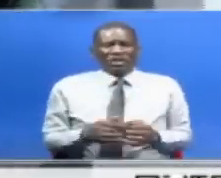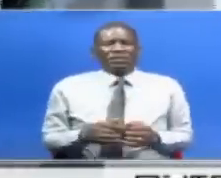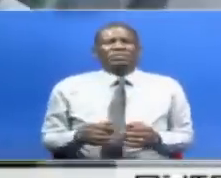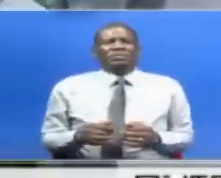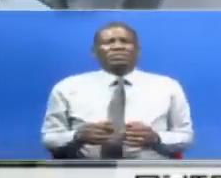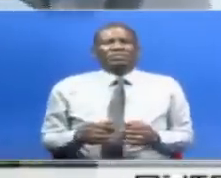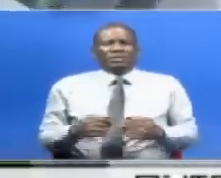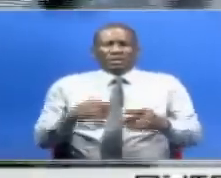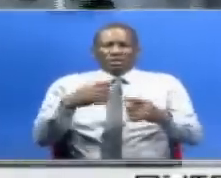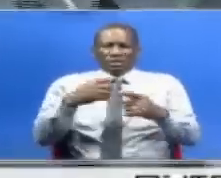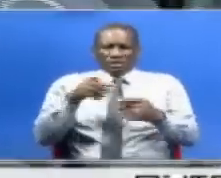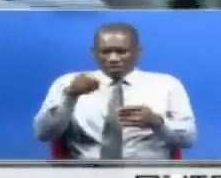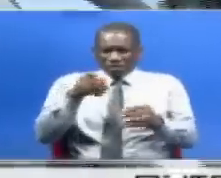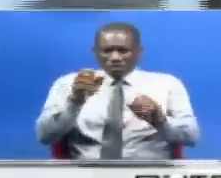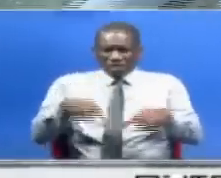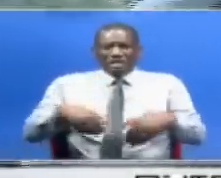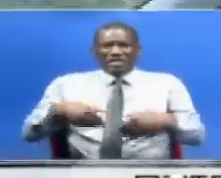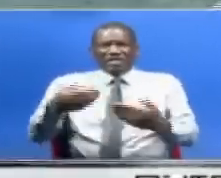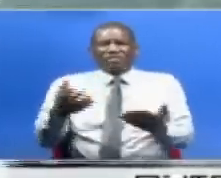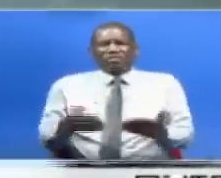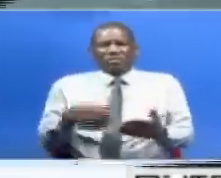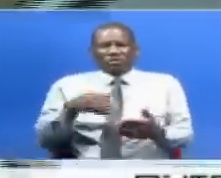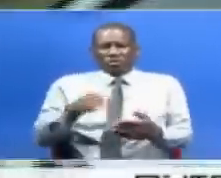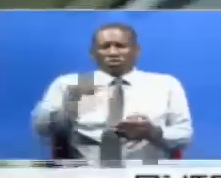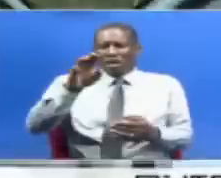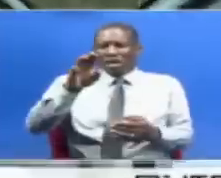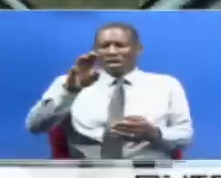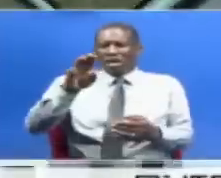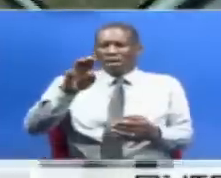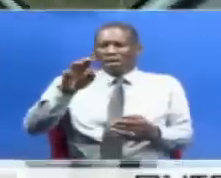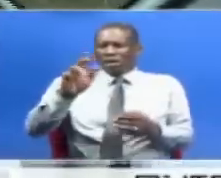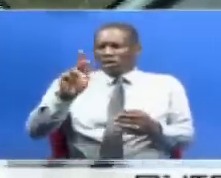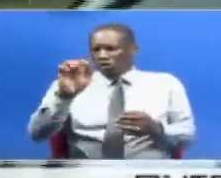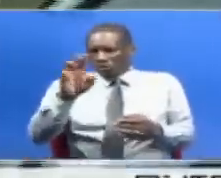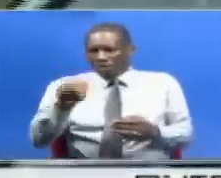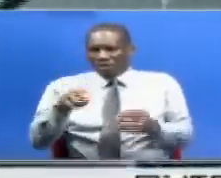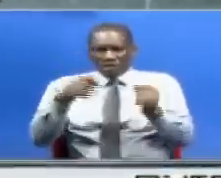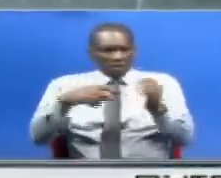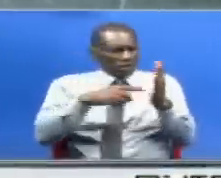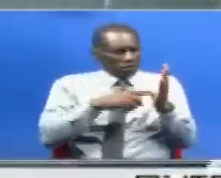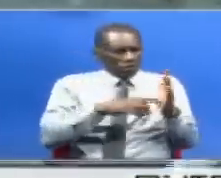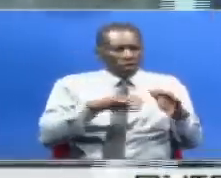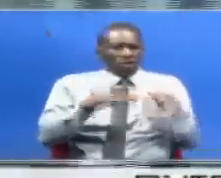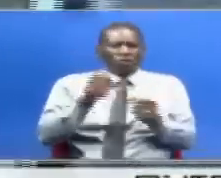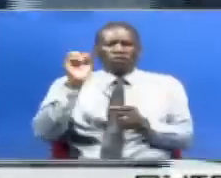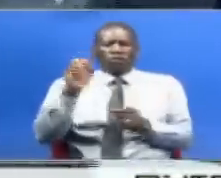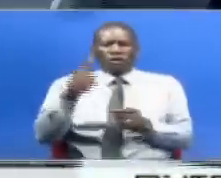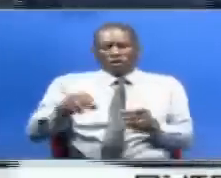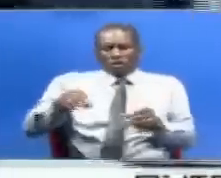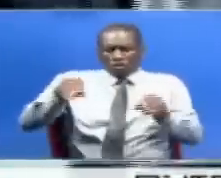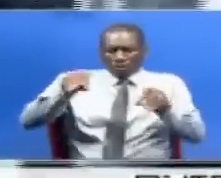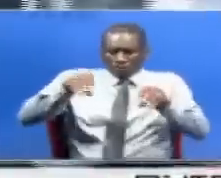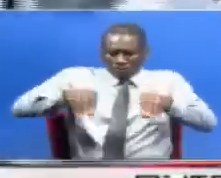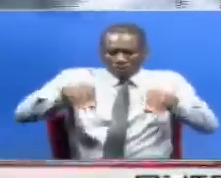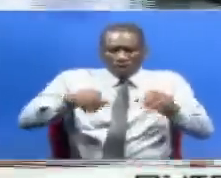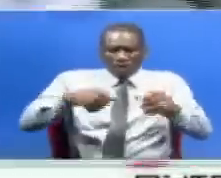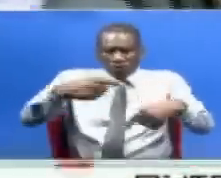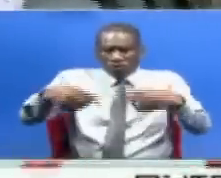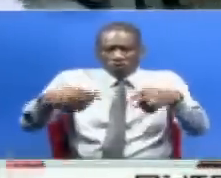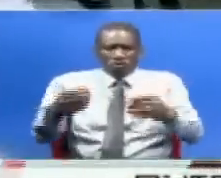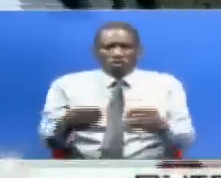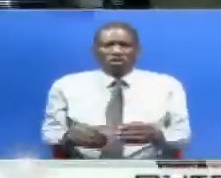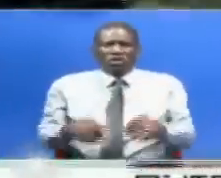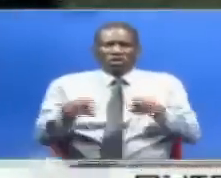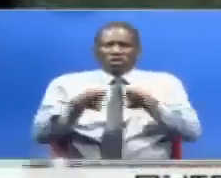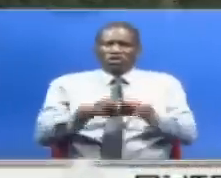one that will give you, you know, your mileage. It will give you indications of how far your battery will take you. It will take you, it will